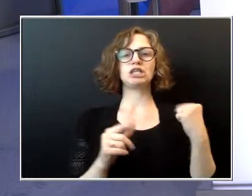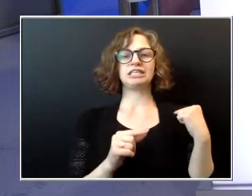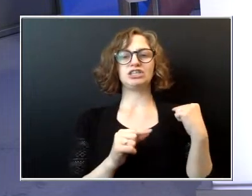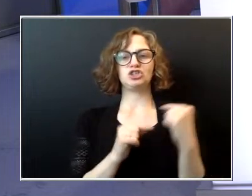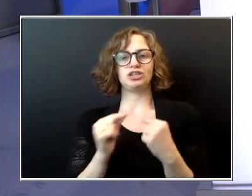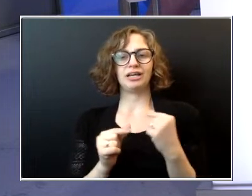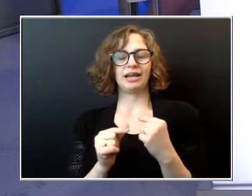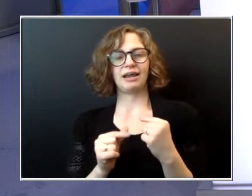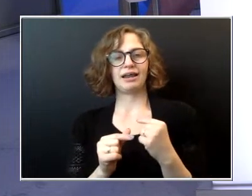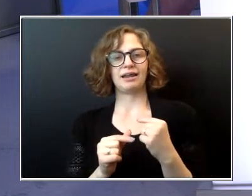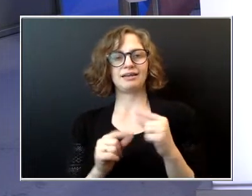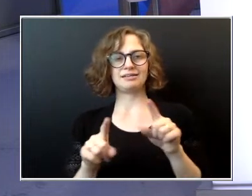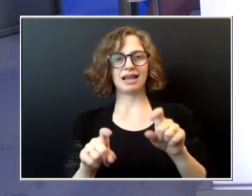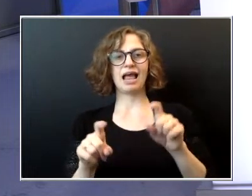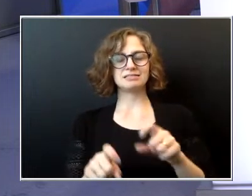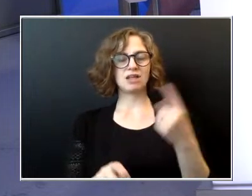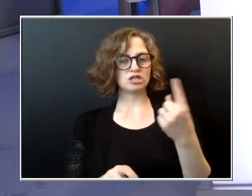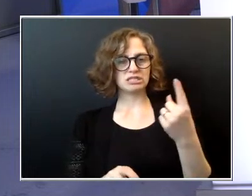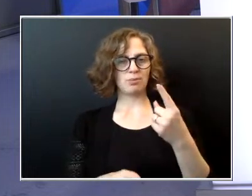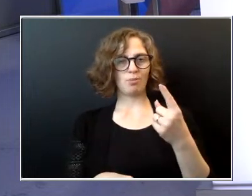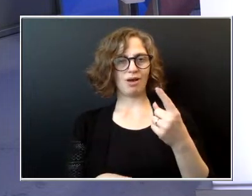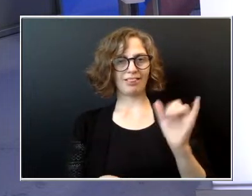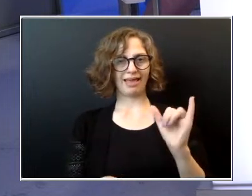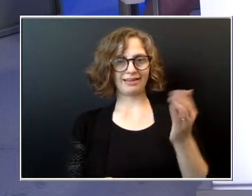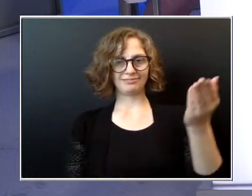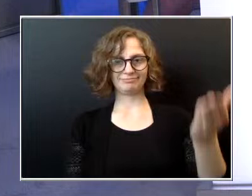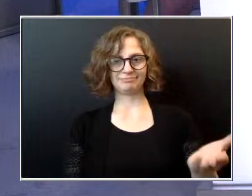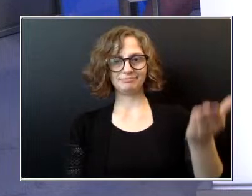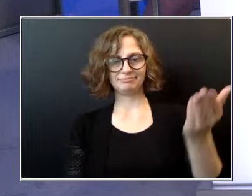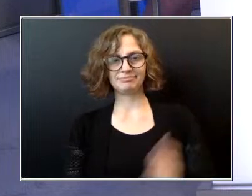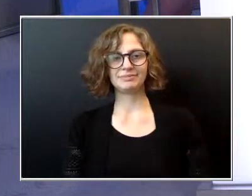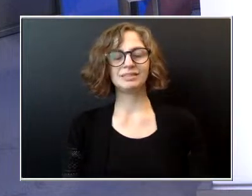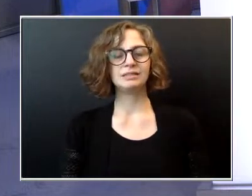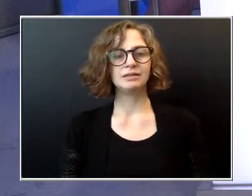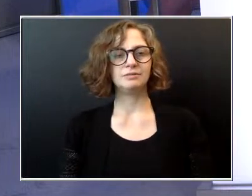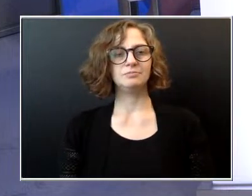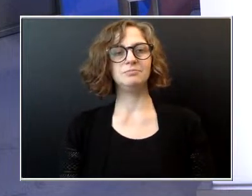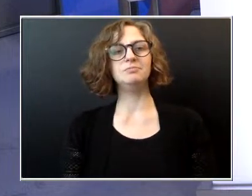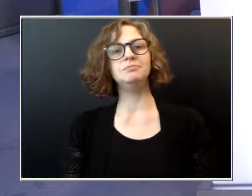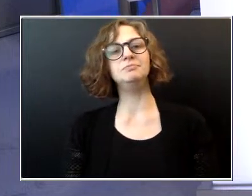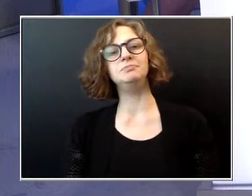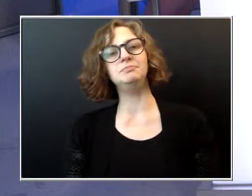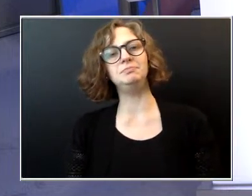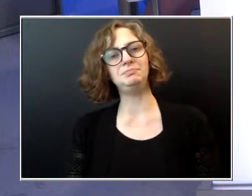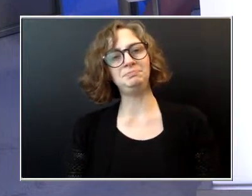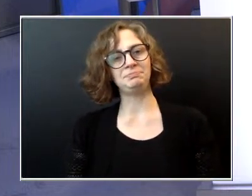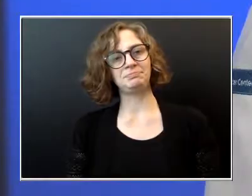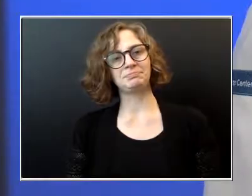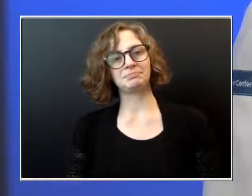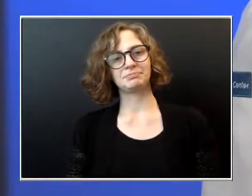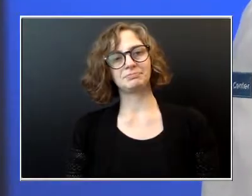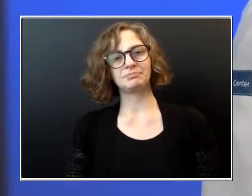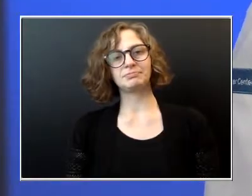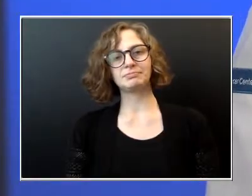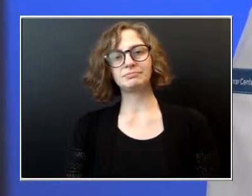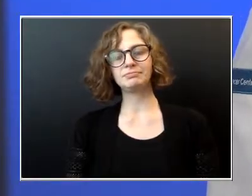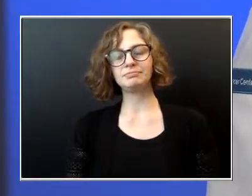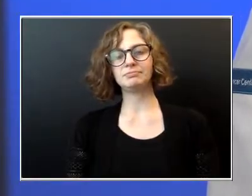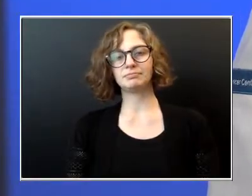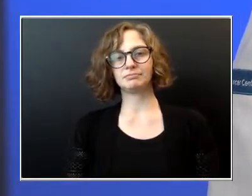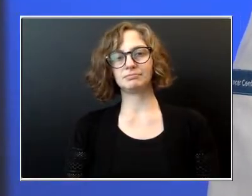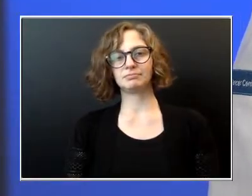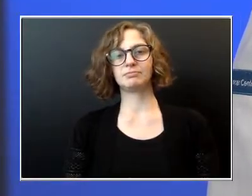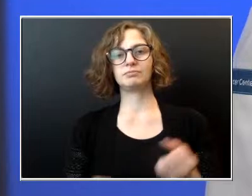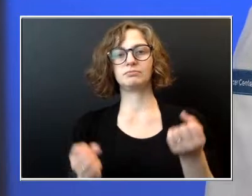someone like this, and I think that you kind of know her and her story. Yes. So I was really introduced to Vicki's case through that